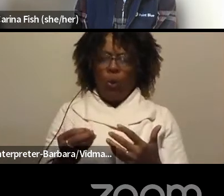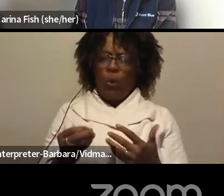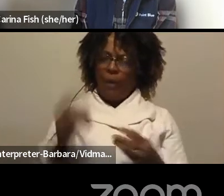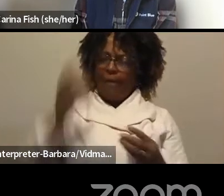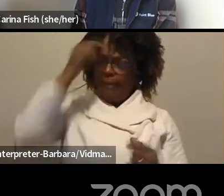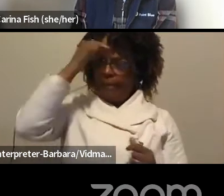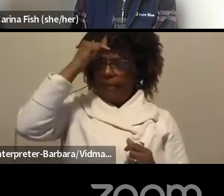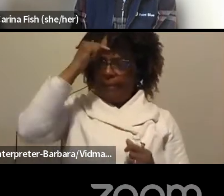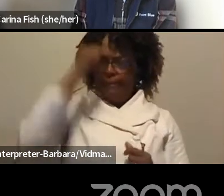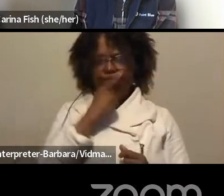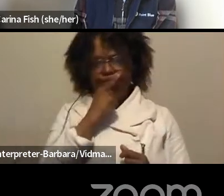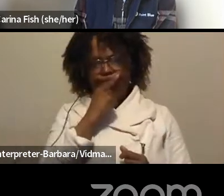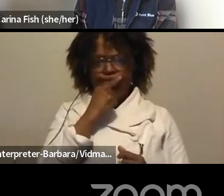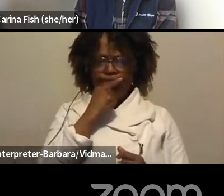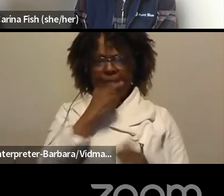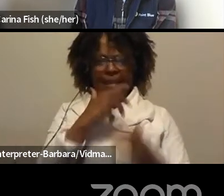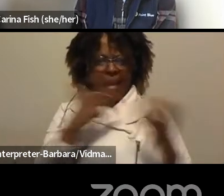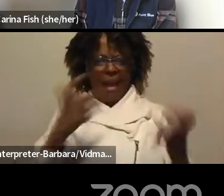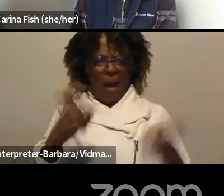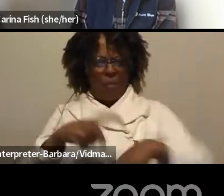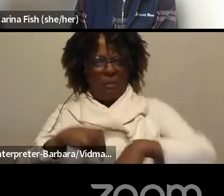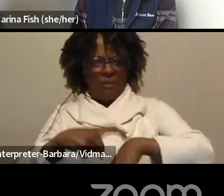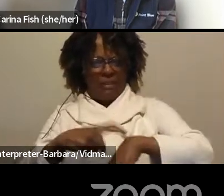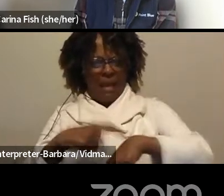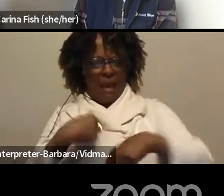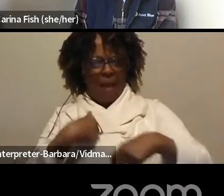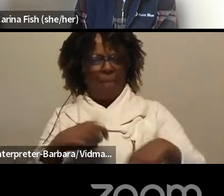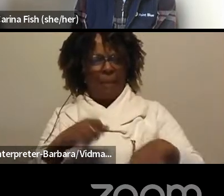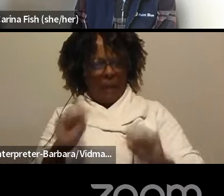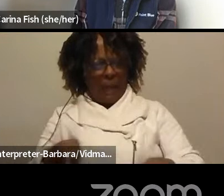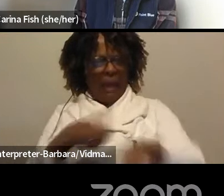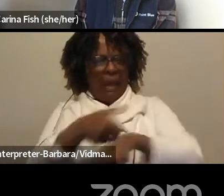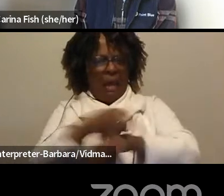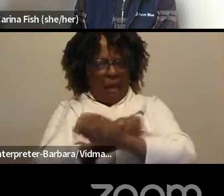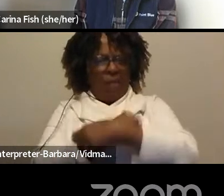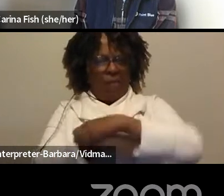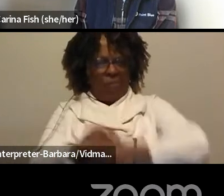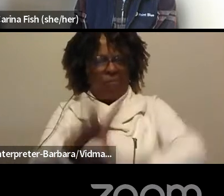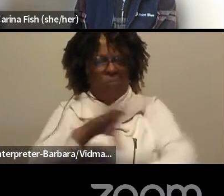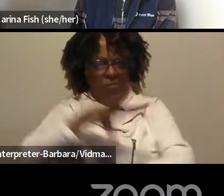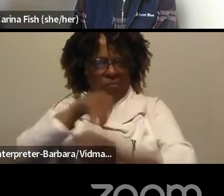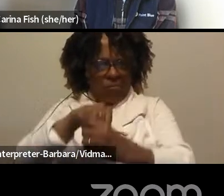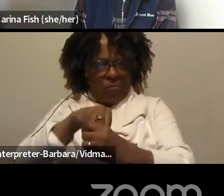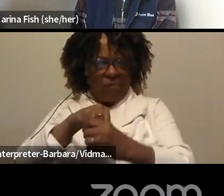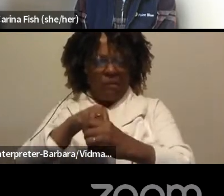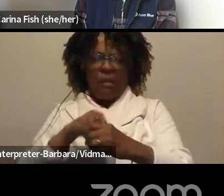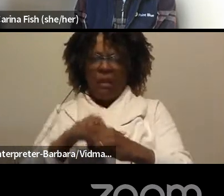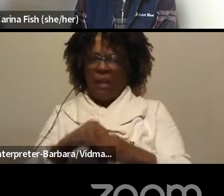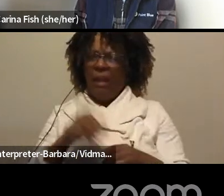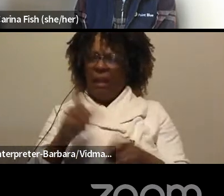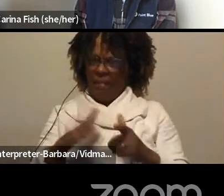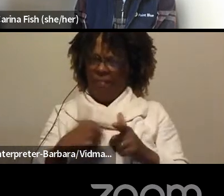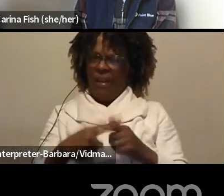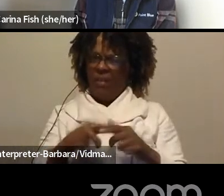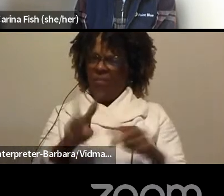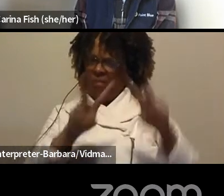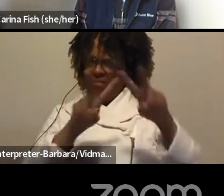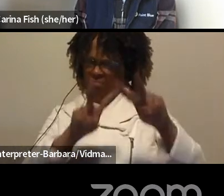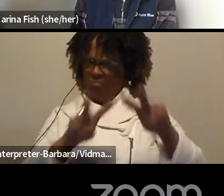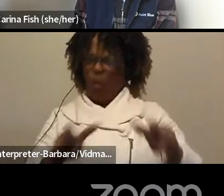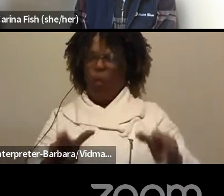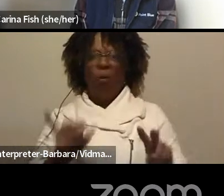put in yourself into it? If you really want to do that, just know that it is a lot of work,